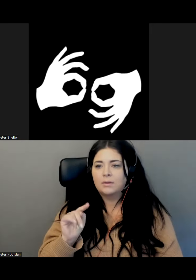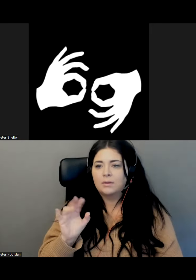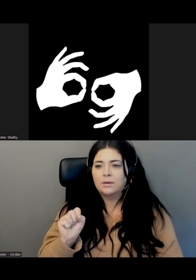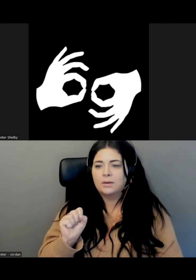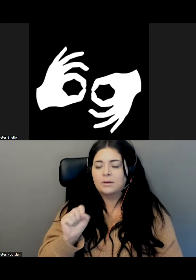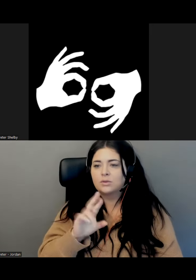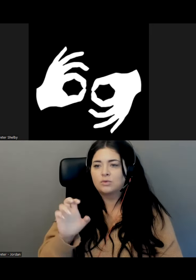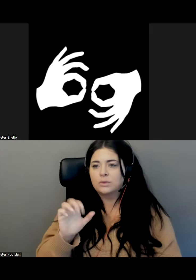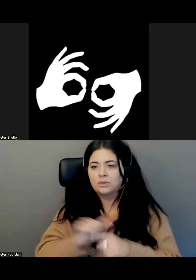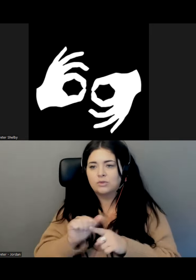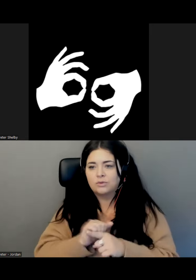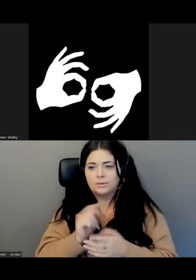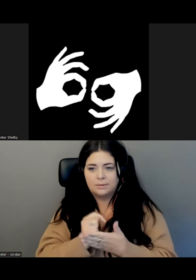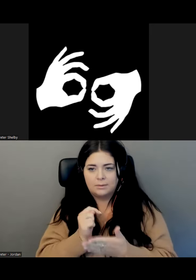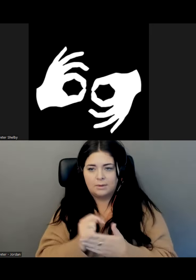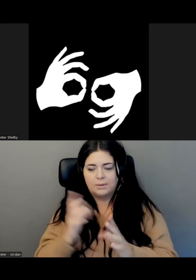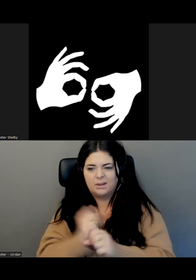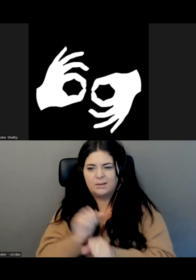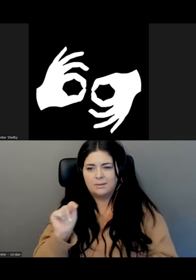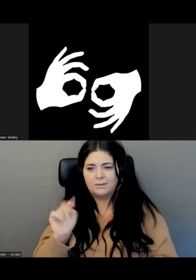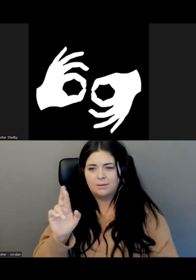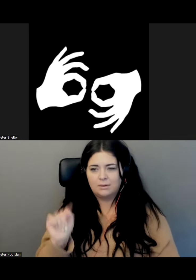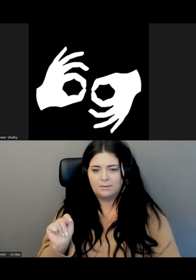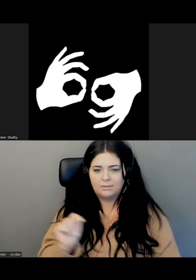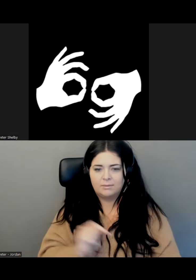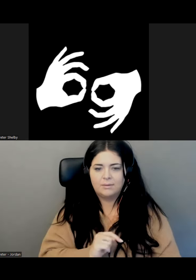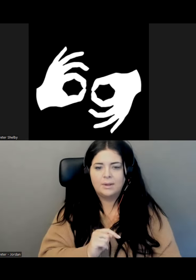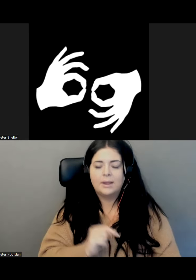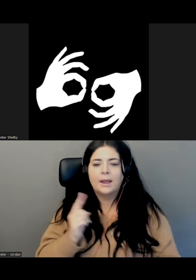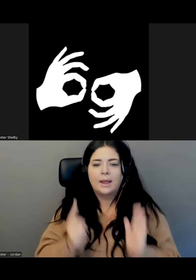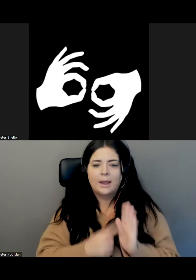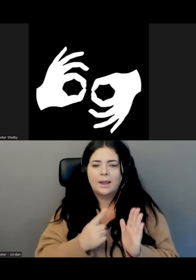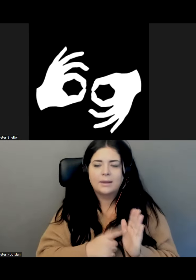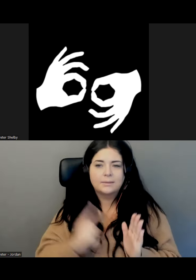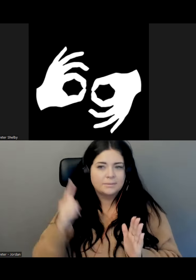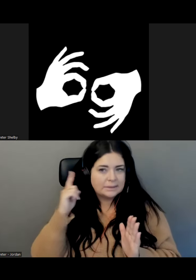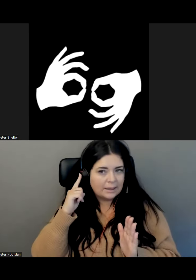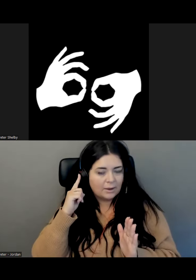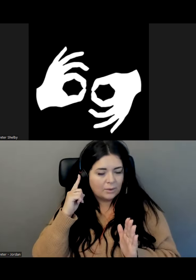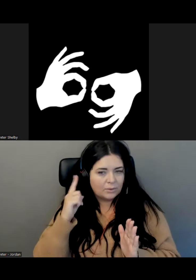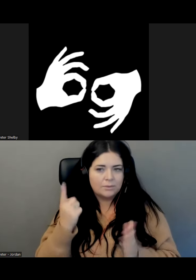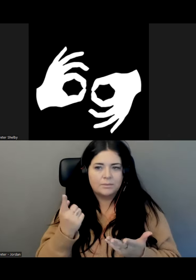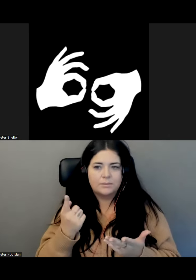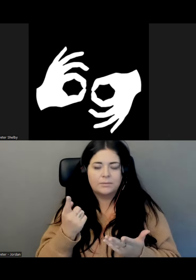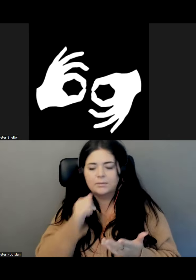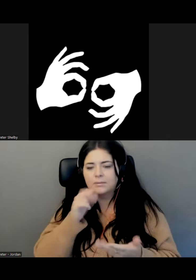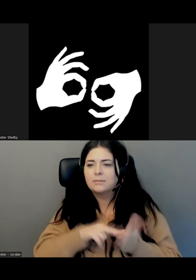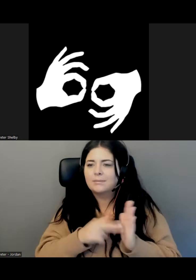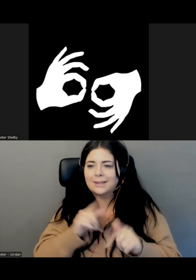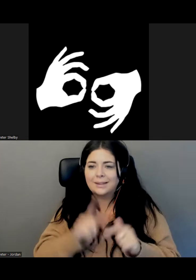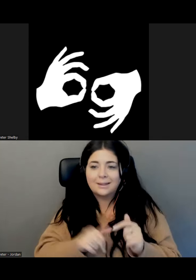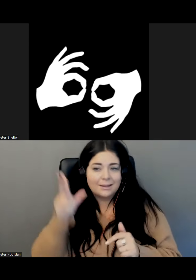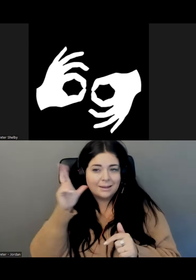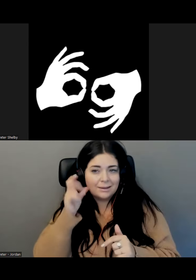tinnitus. And sound tolerance, sometimes the problem is not that people can't hear well. Sometimes